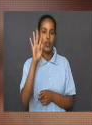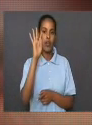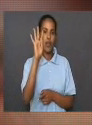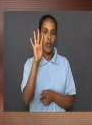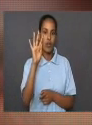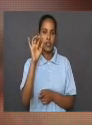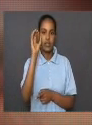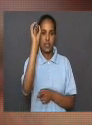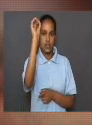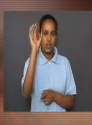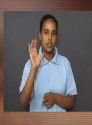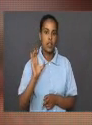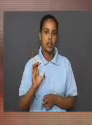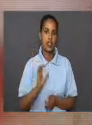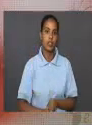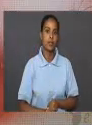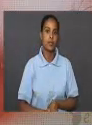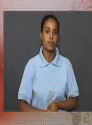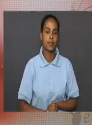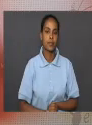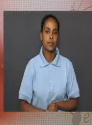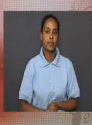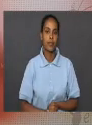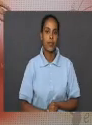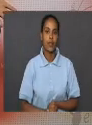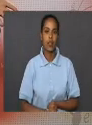165.4 degrees Celsius.